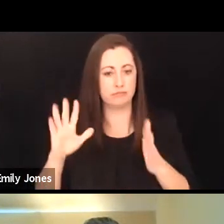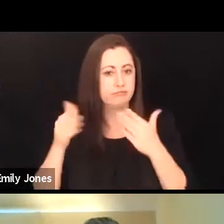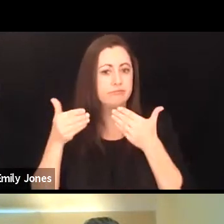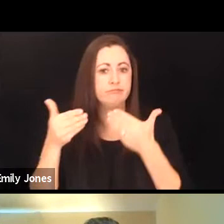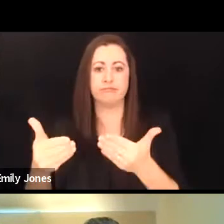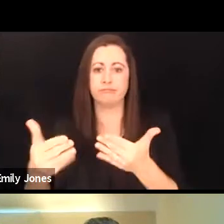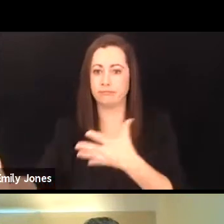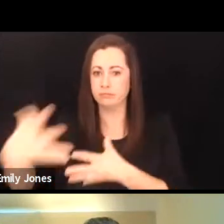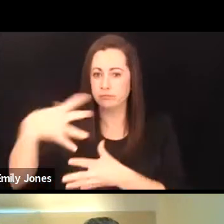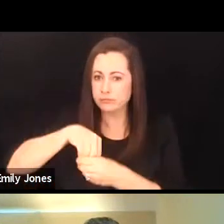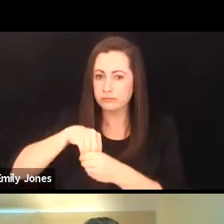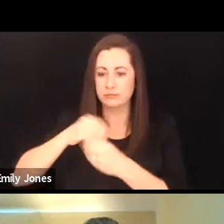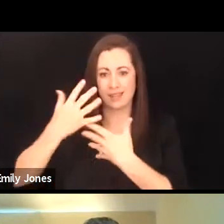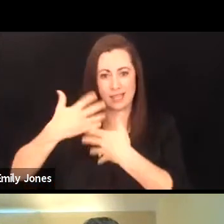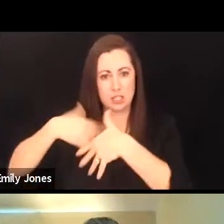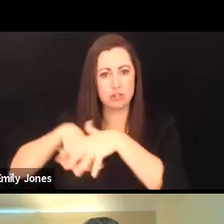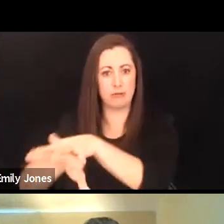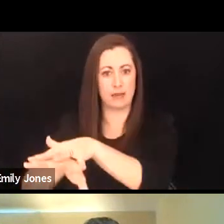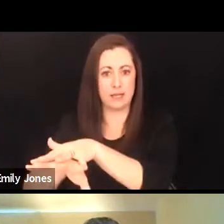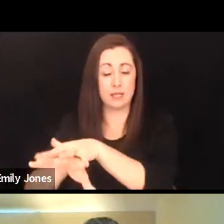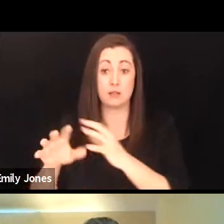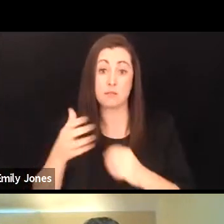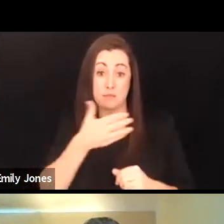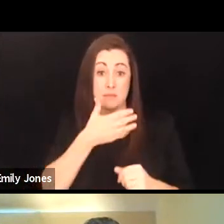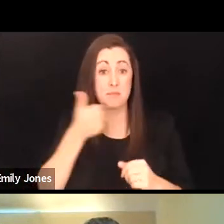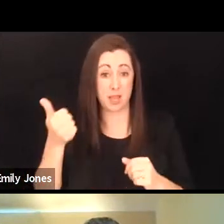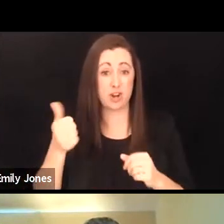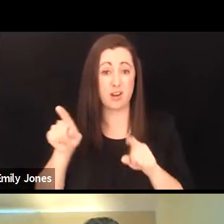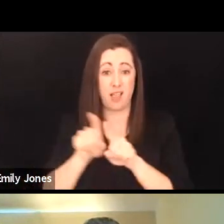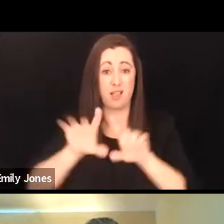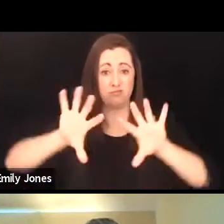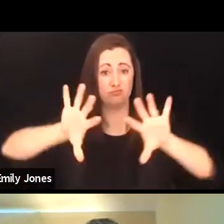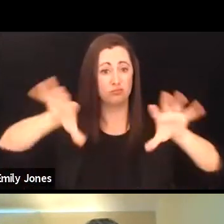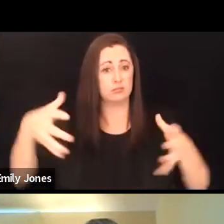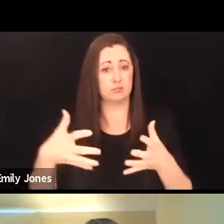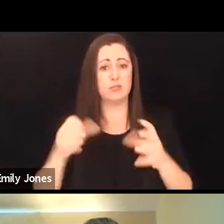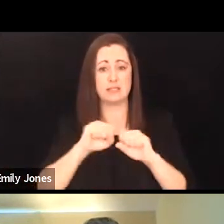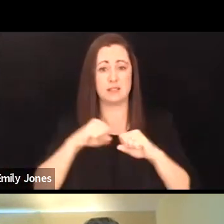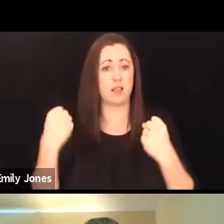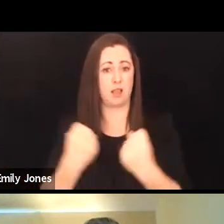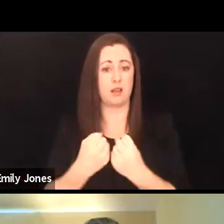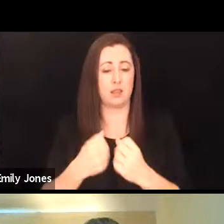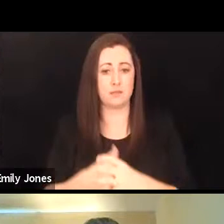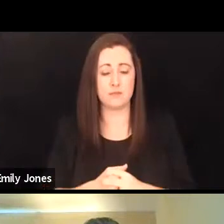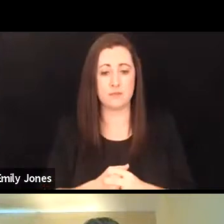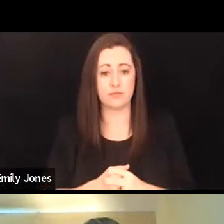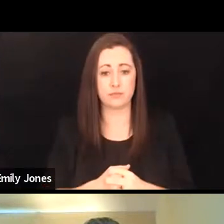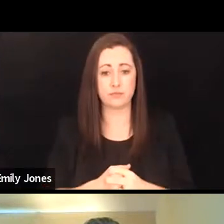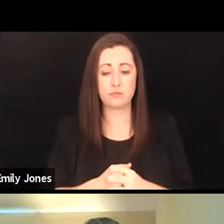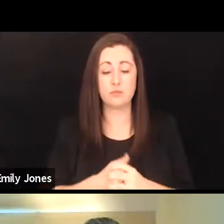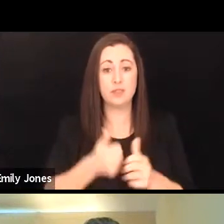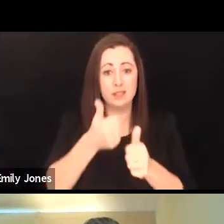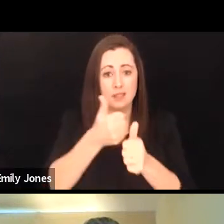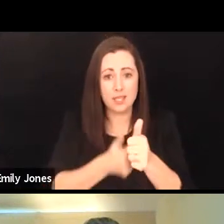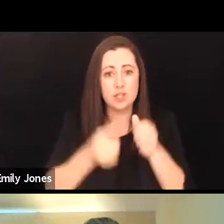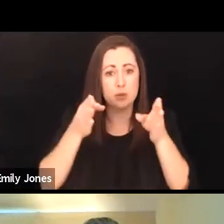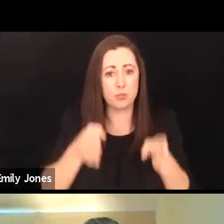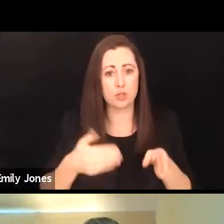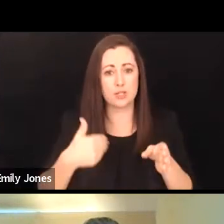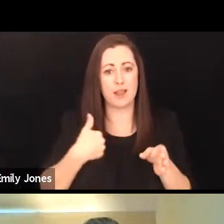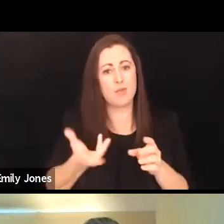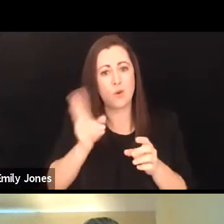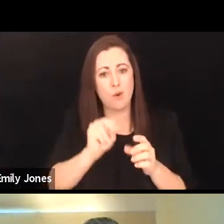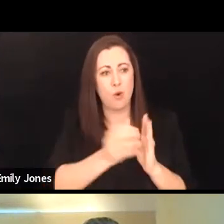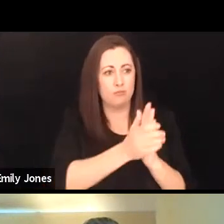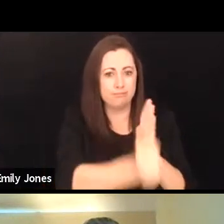side on the side of that integration, then the better off we're going to be as a society. There are talents that we bring to the workplace that